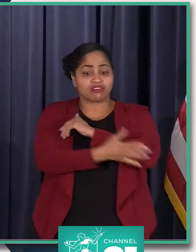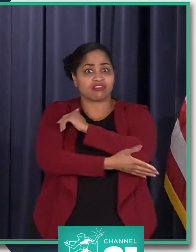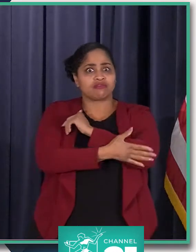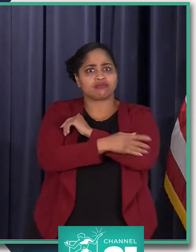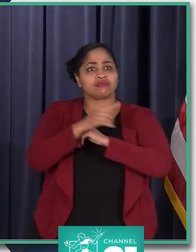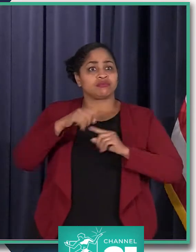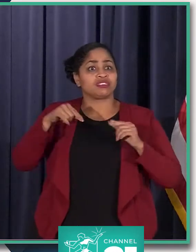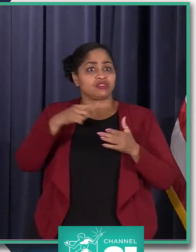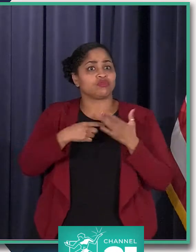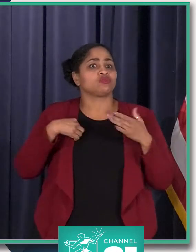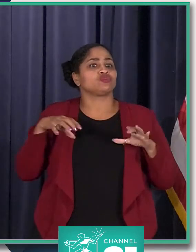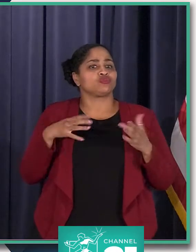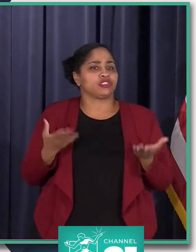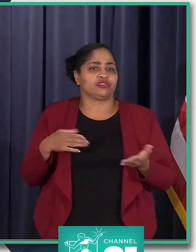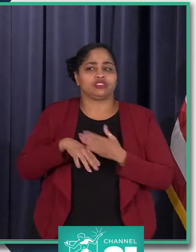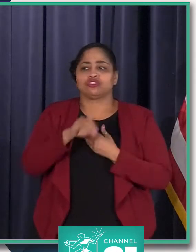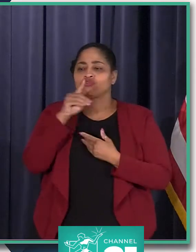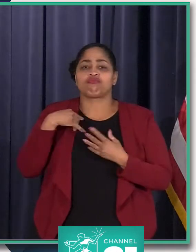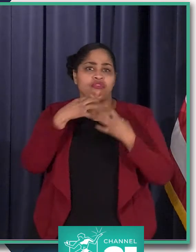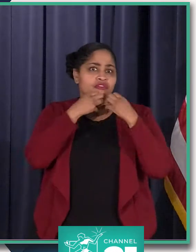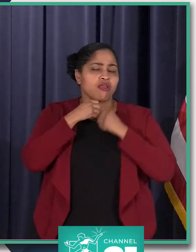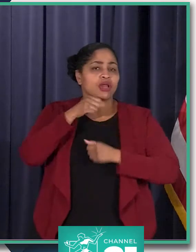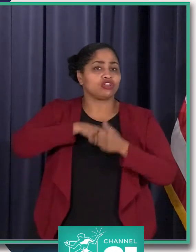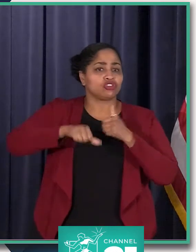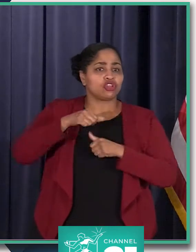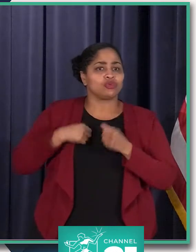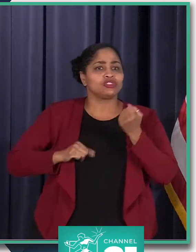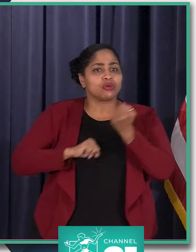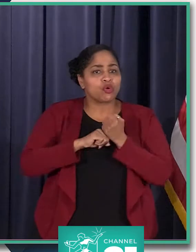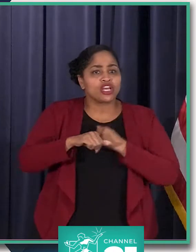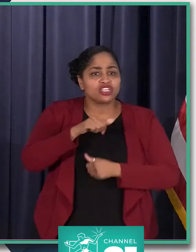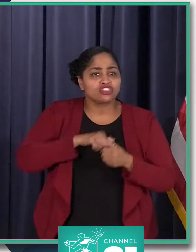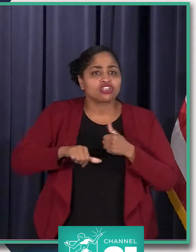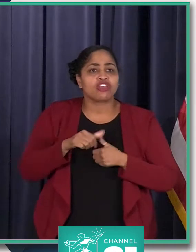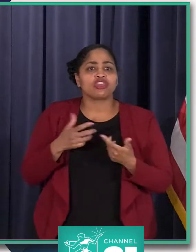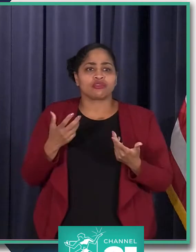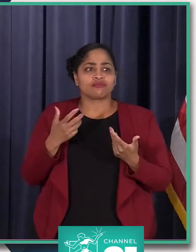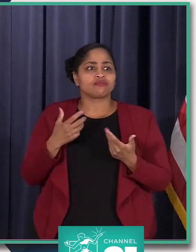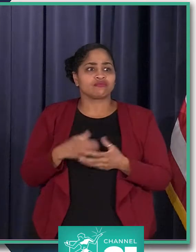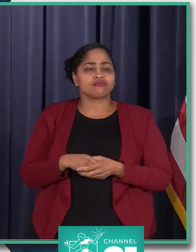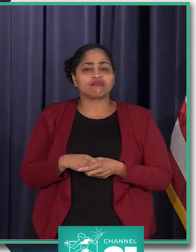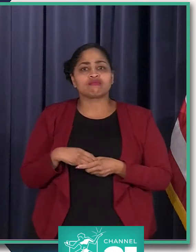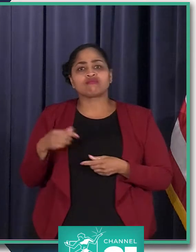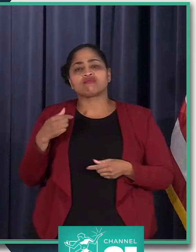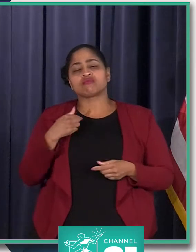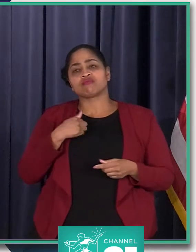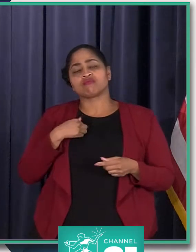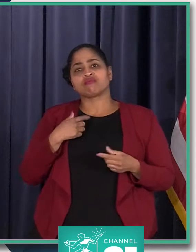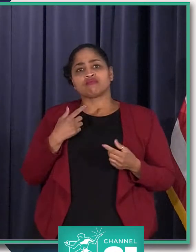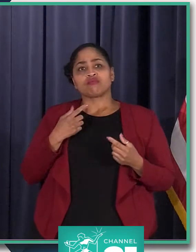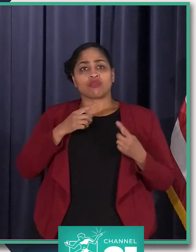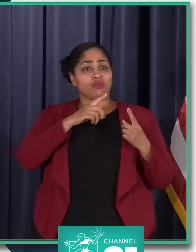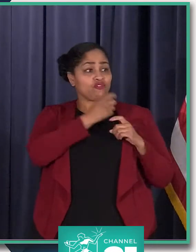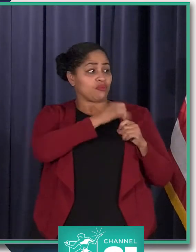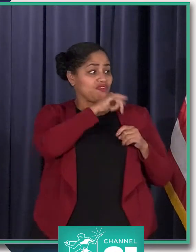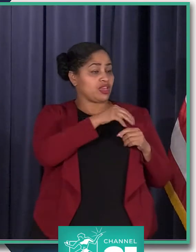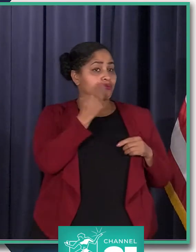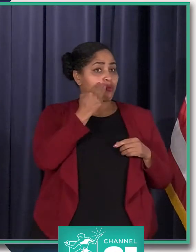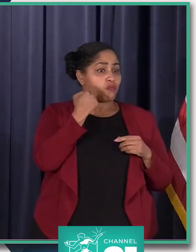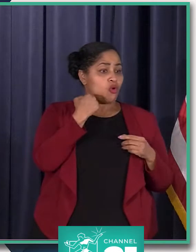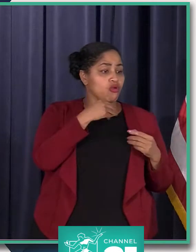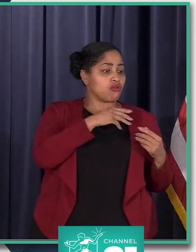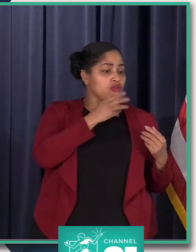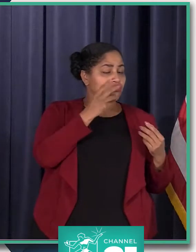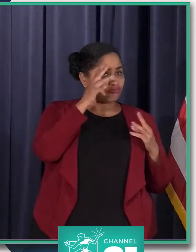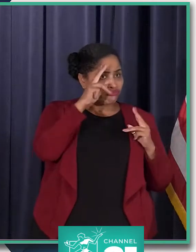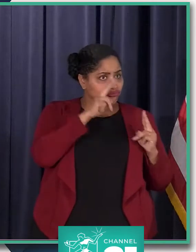do in the city of Detroit. We care about each other, and we support each other in times of loss. And I went from that memorial